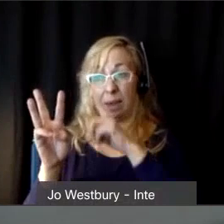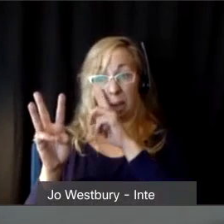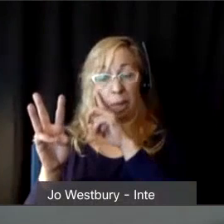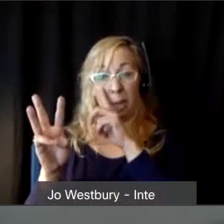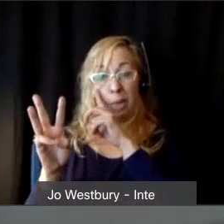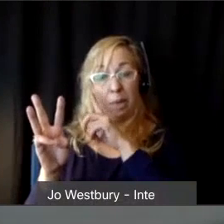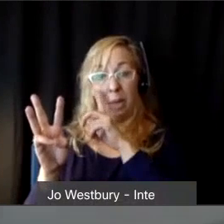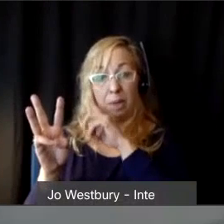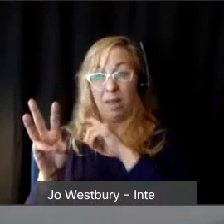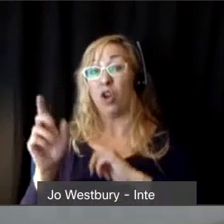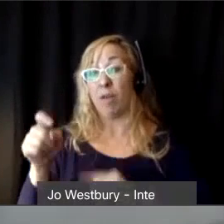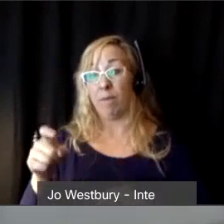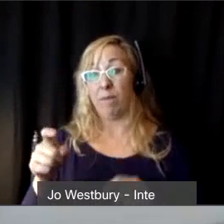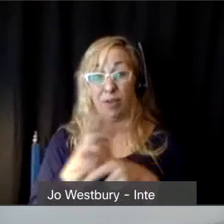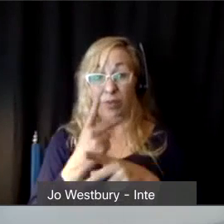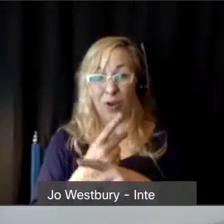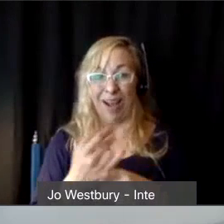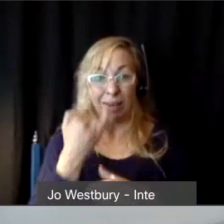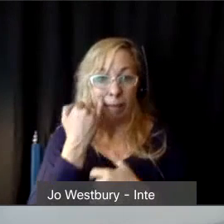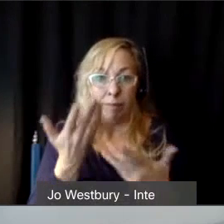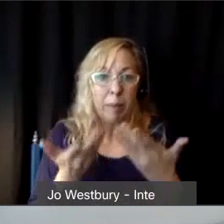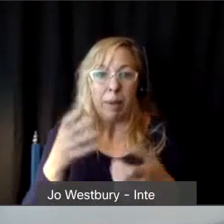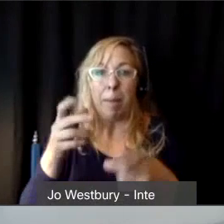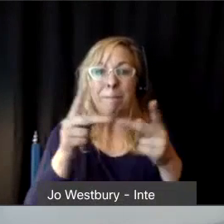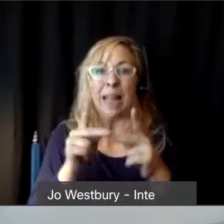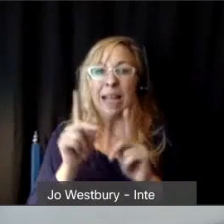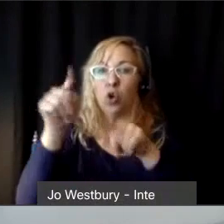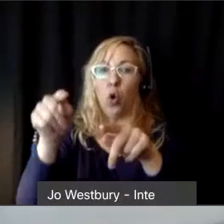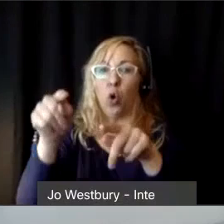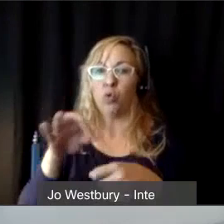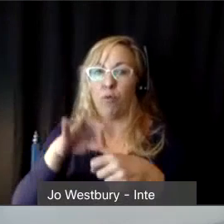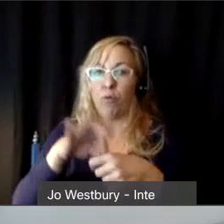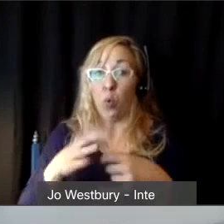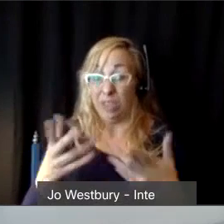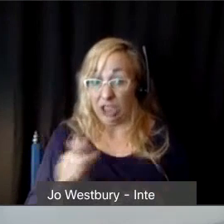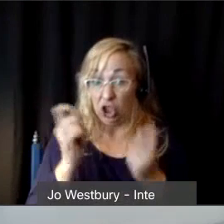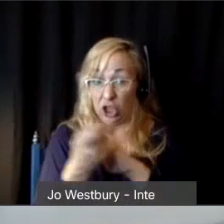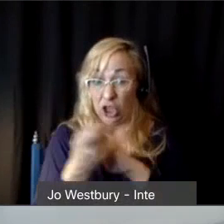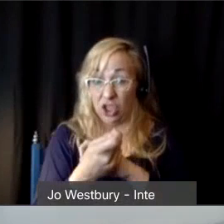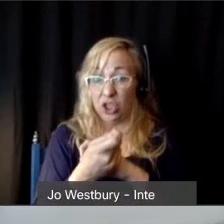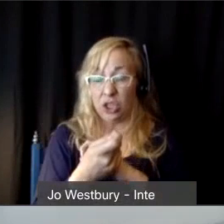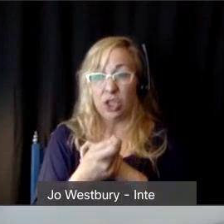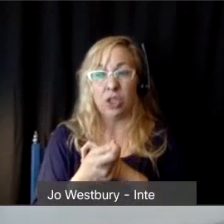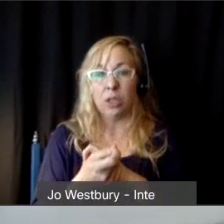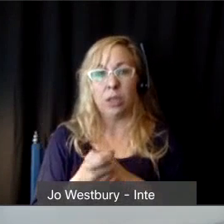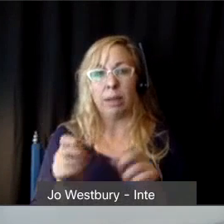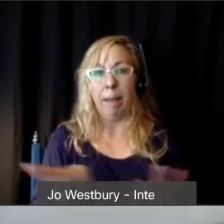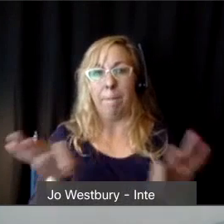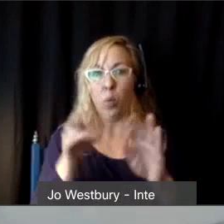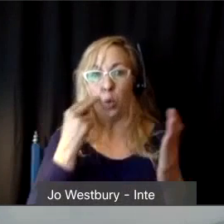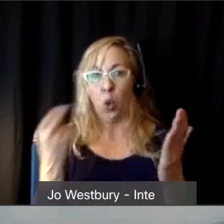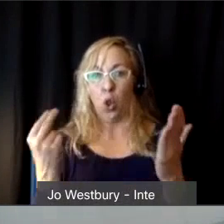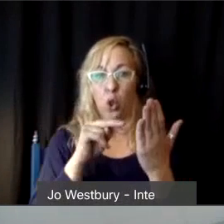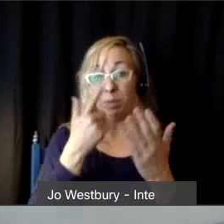identify where to vote this time, because the regular voting locations may not